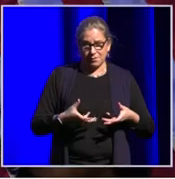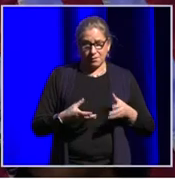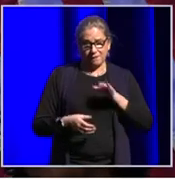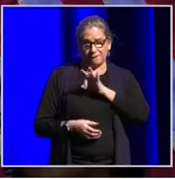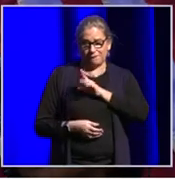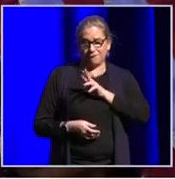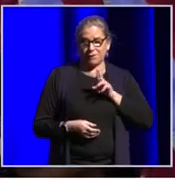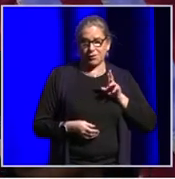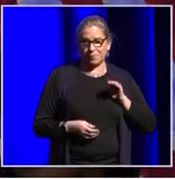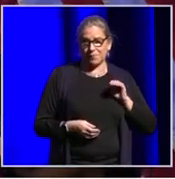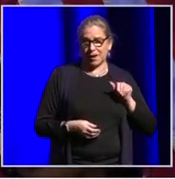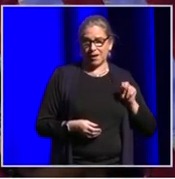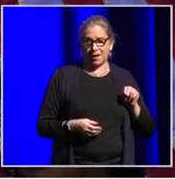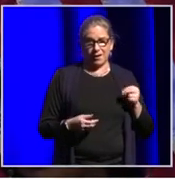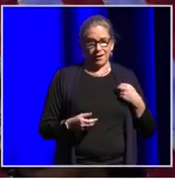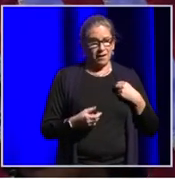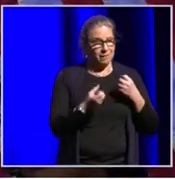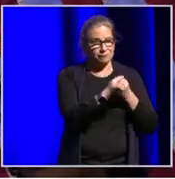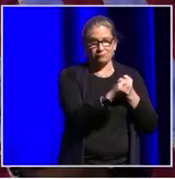Fruman."